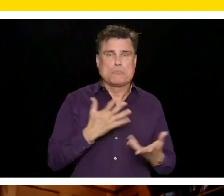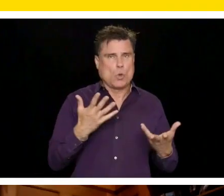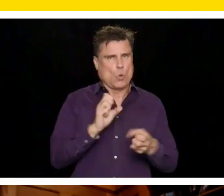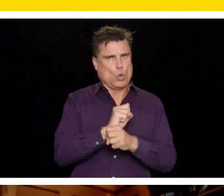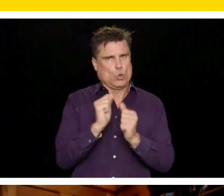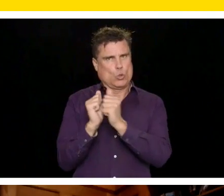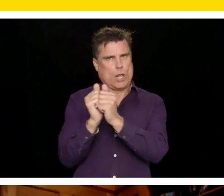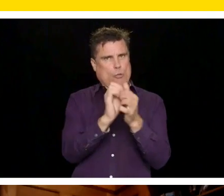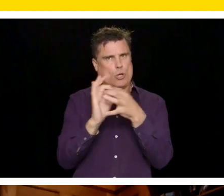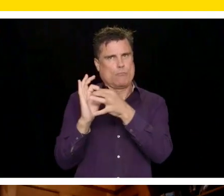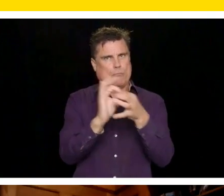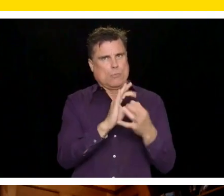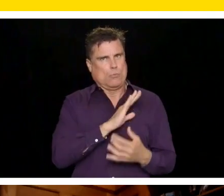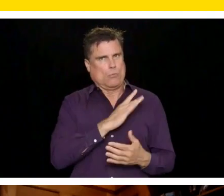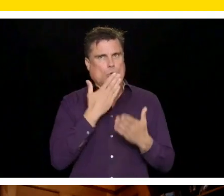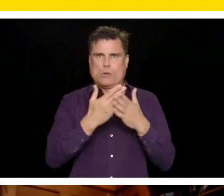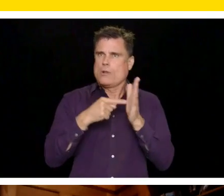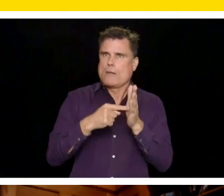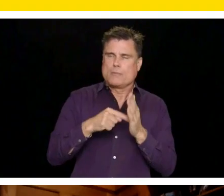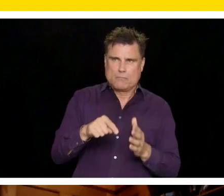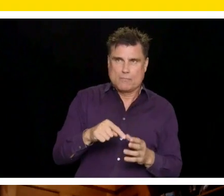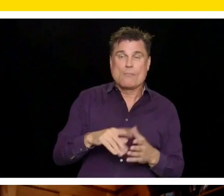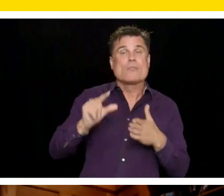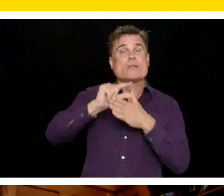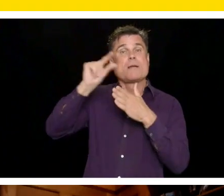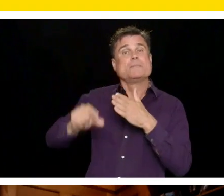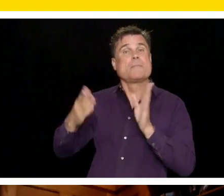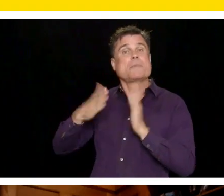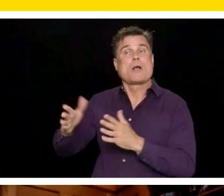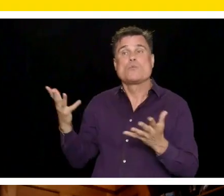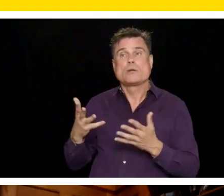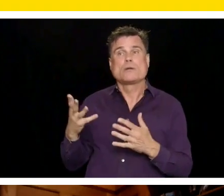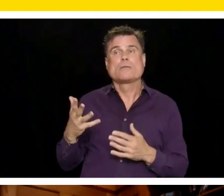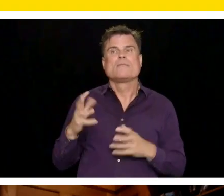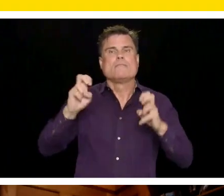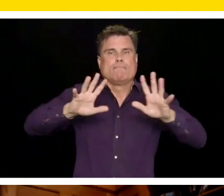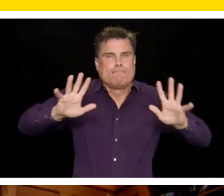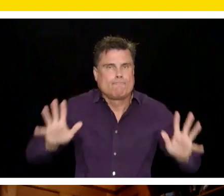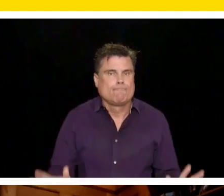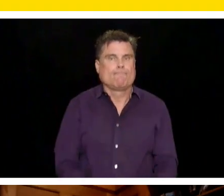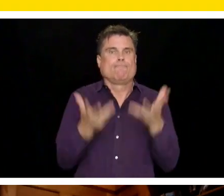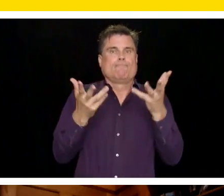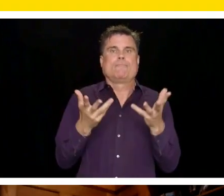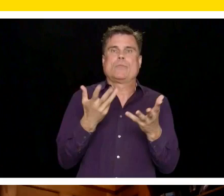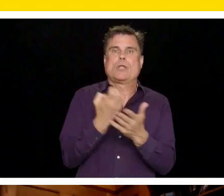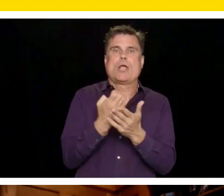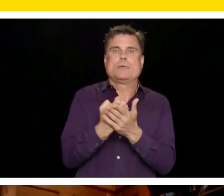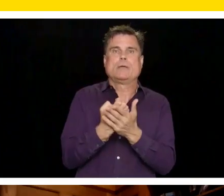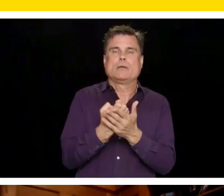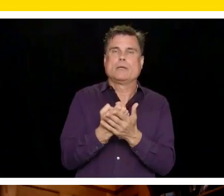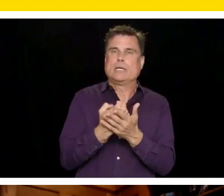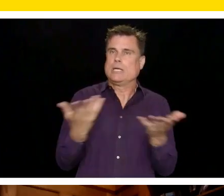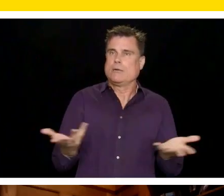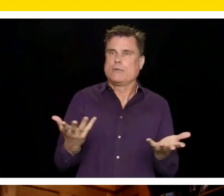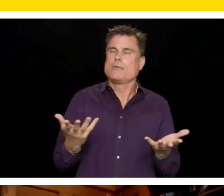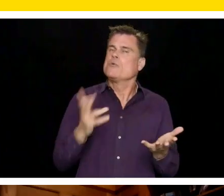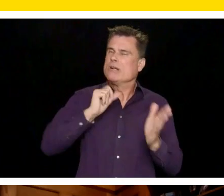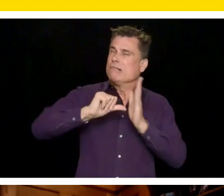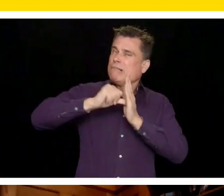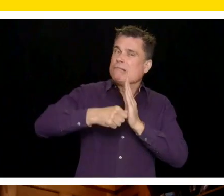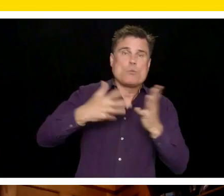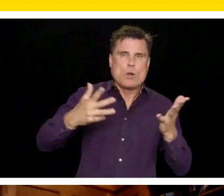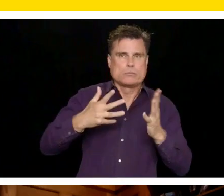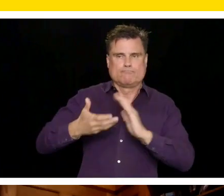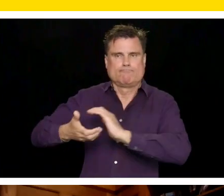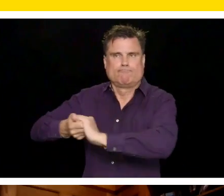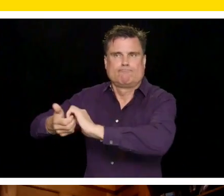it's different levels of government, us working with the business community. And I also want to say amazing. So,